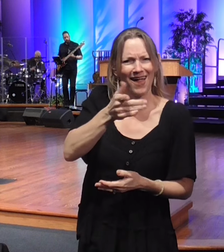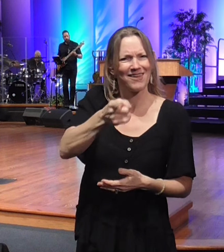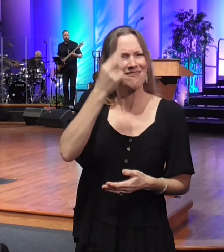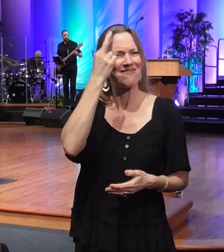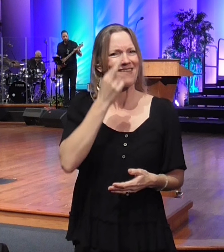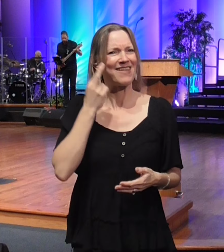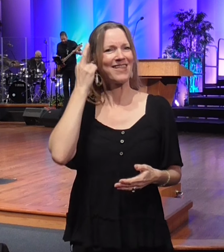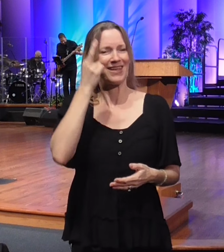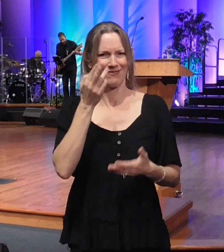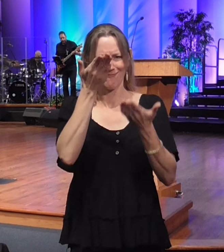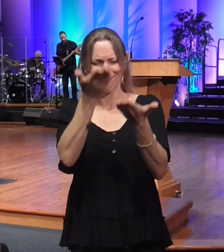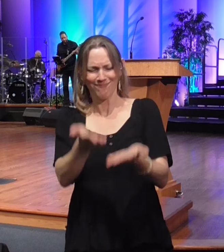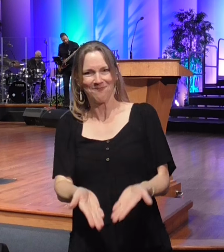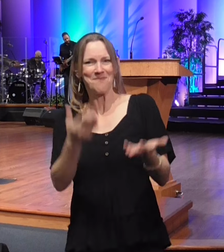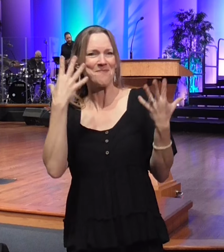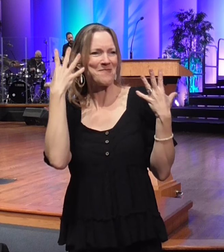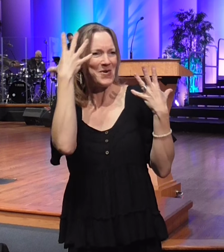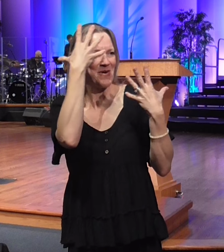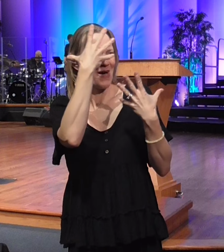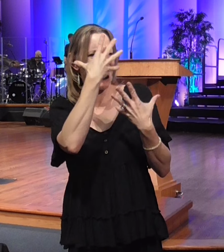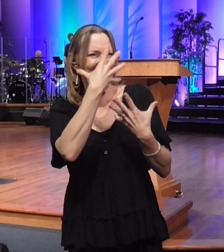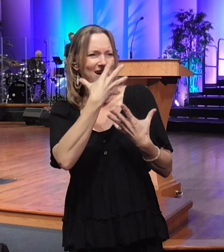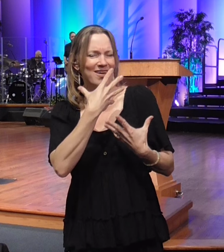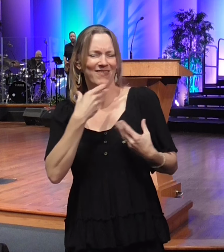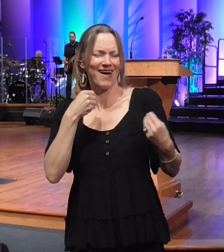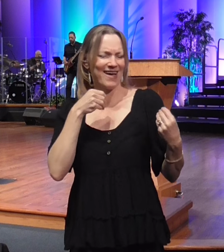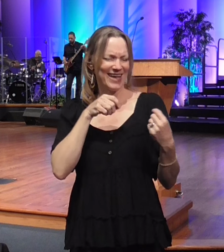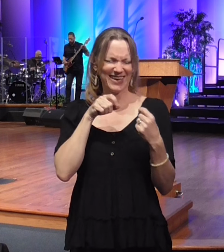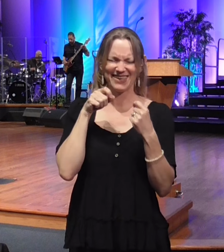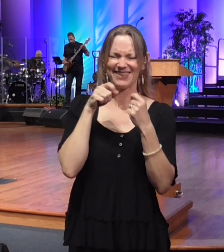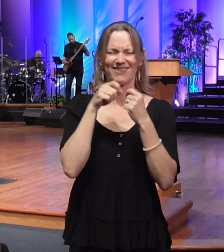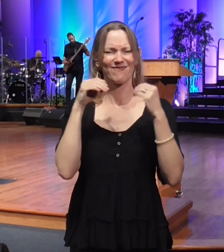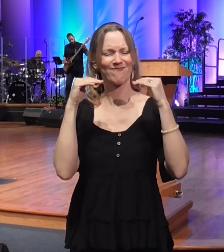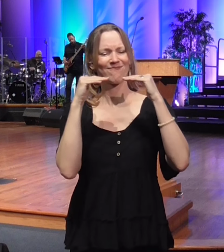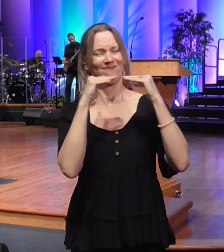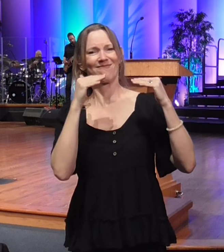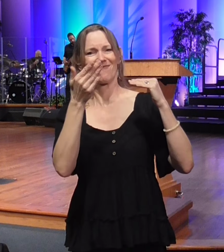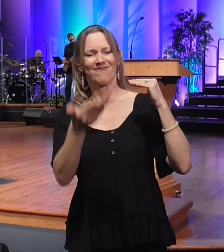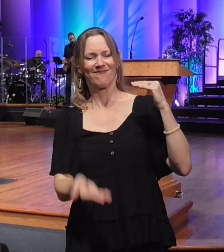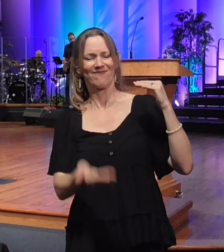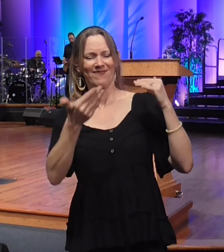will, that you're beautiful as you feel.